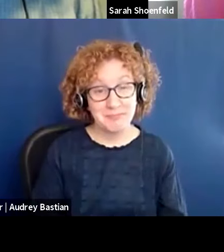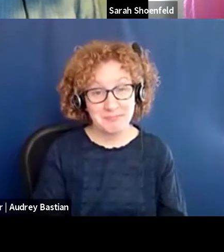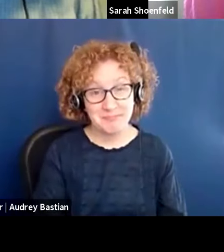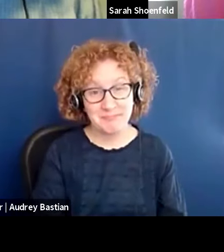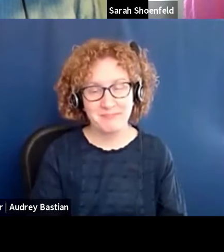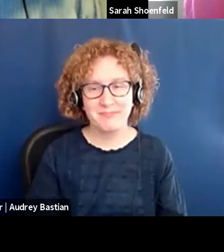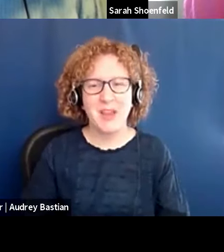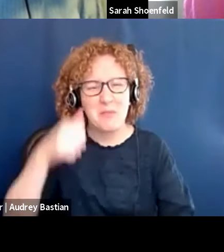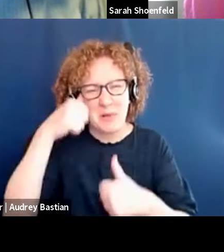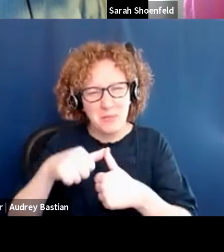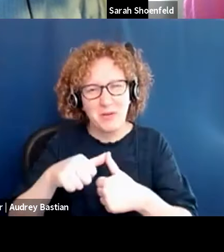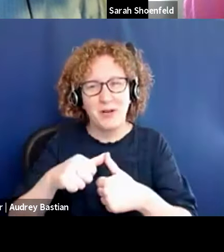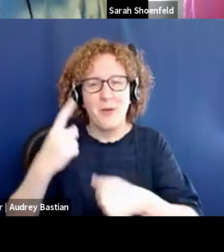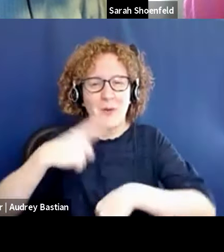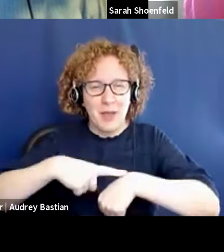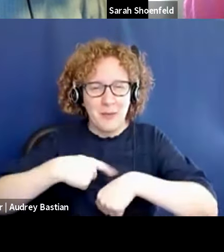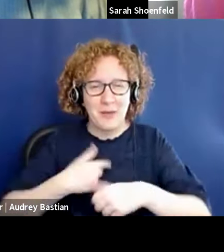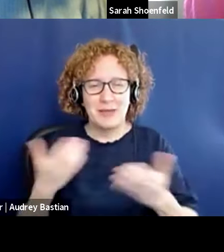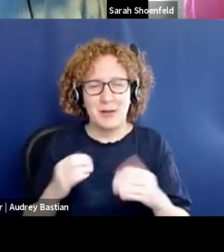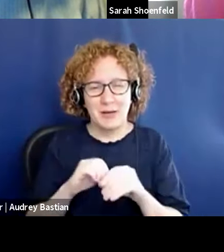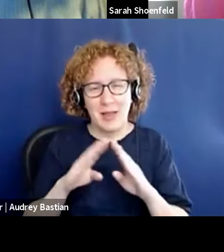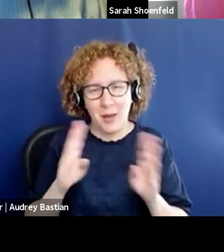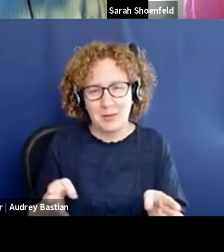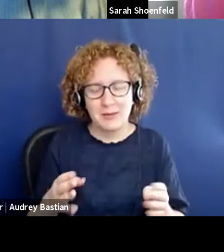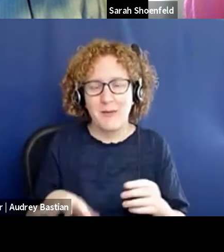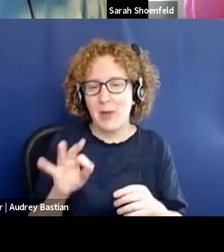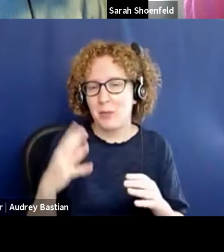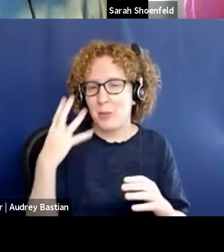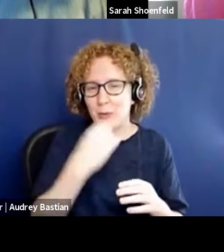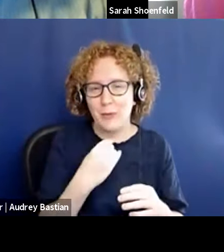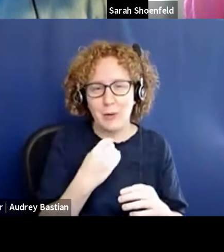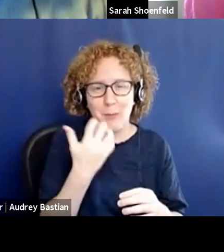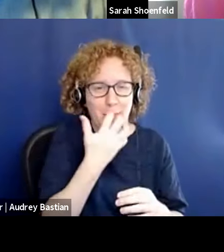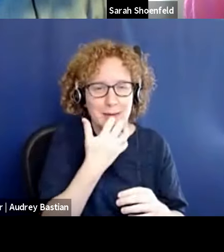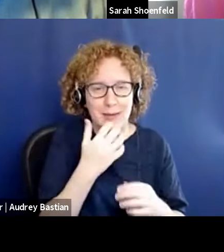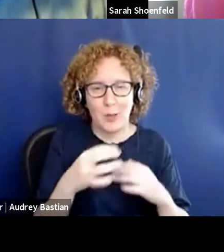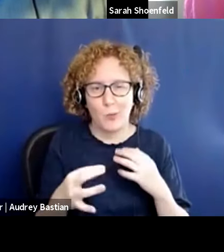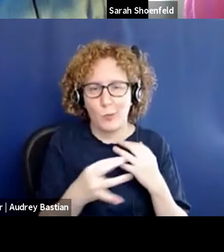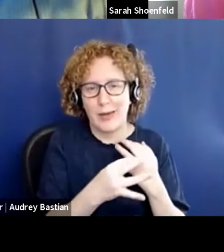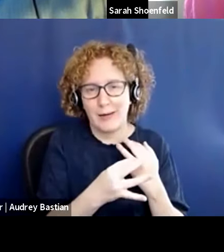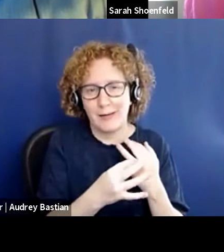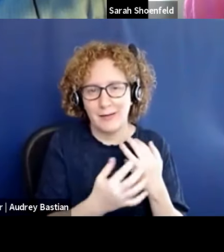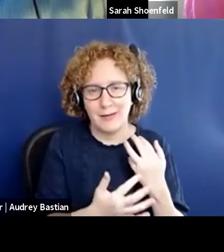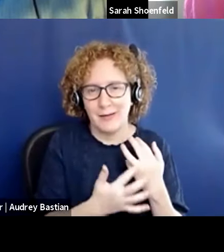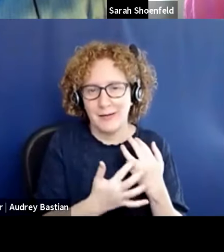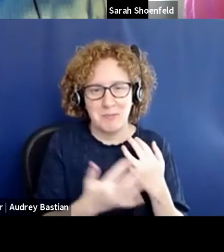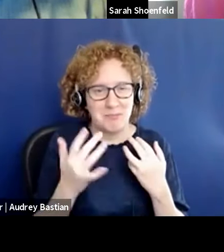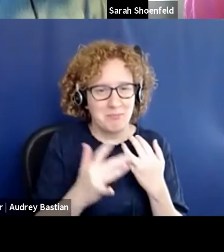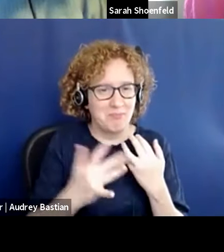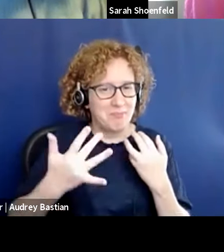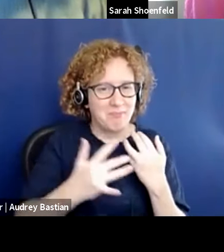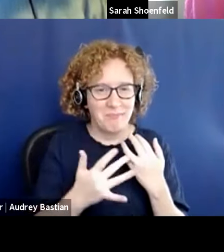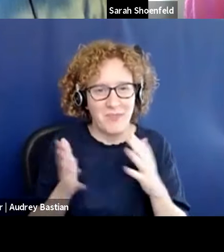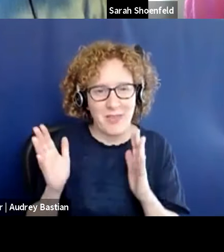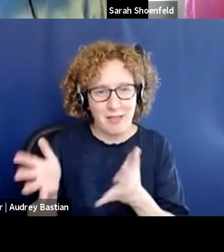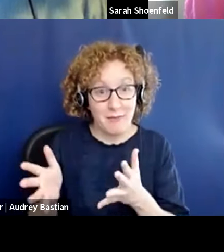And I remember once I was here in the house and I found a beautiful, amazing ring, some garnet, some beautiful ring that they had left.